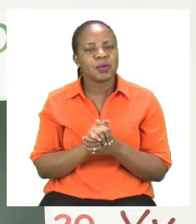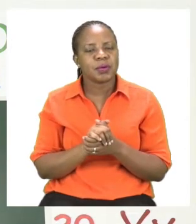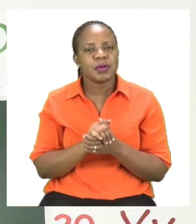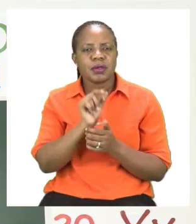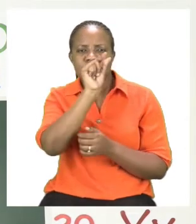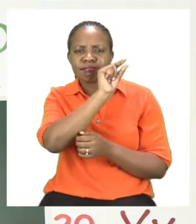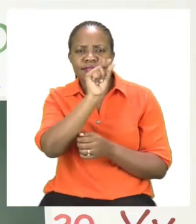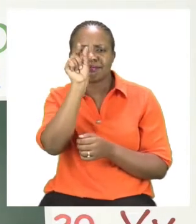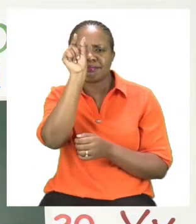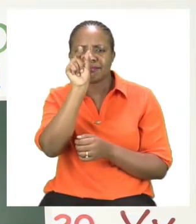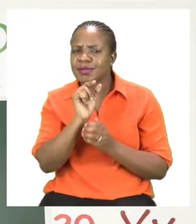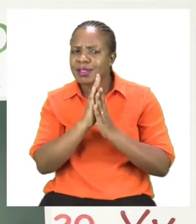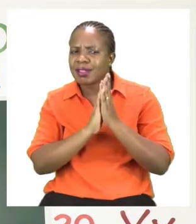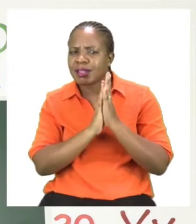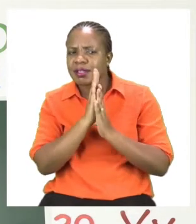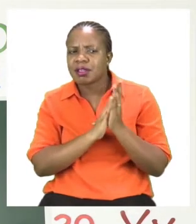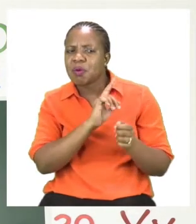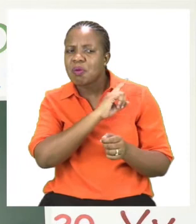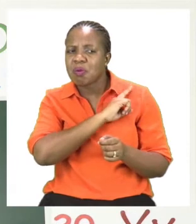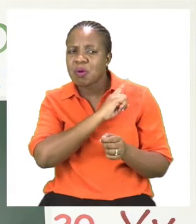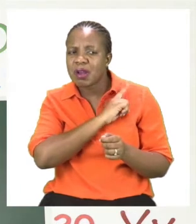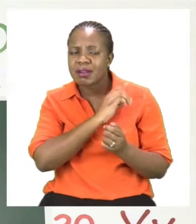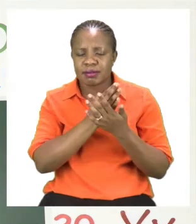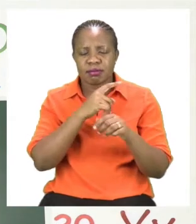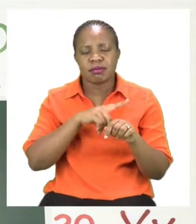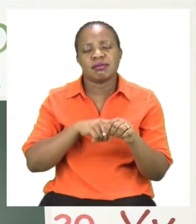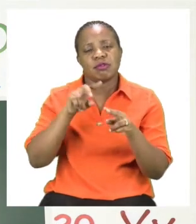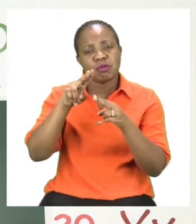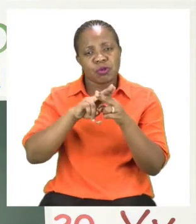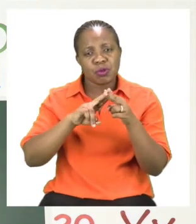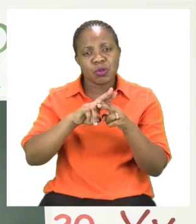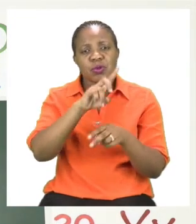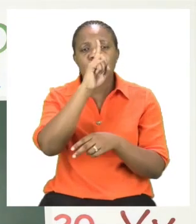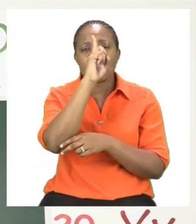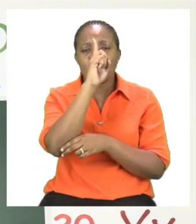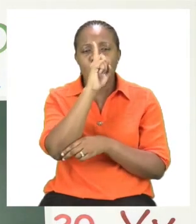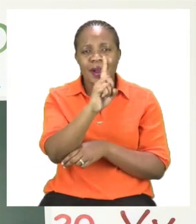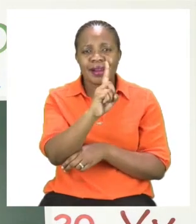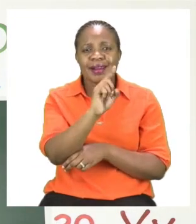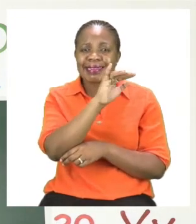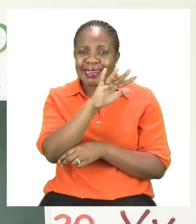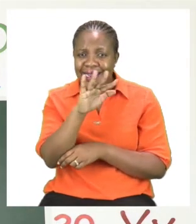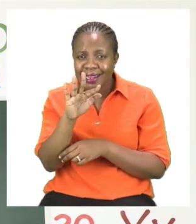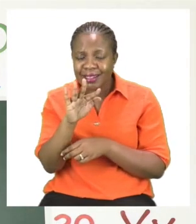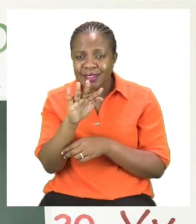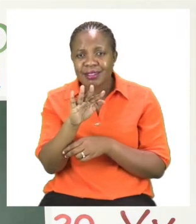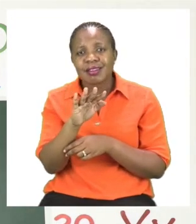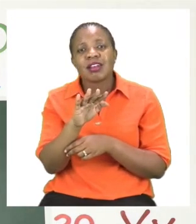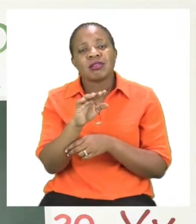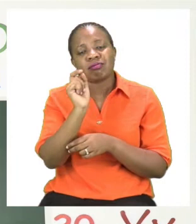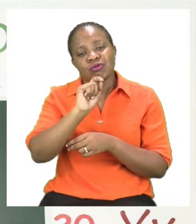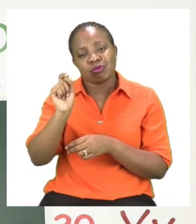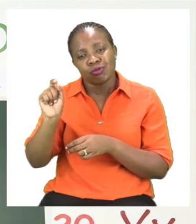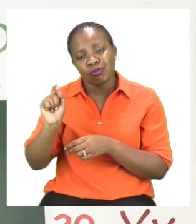other words. Look, number one and number two are sharing the letter B to make number